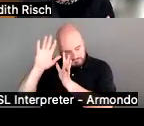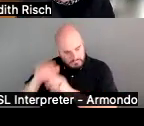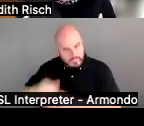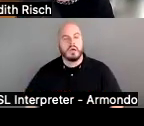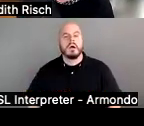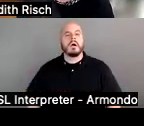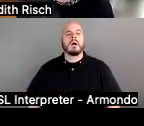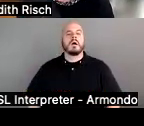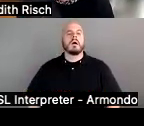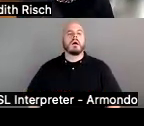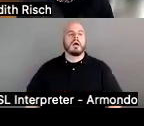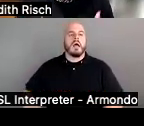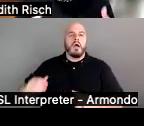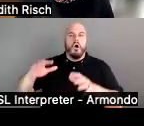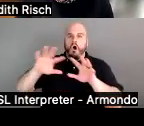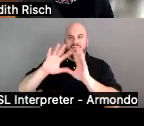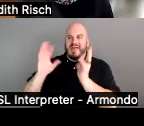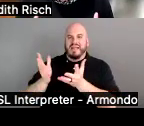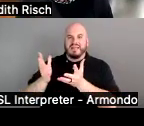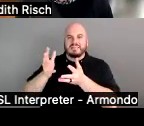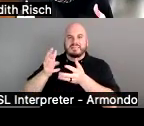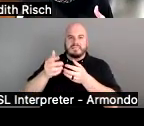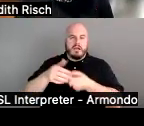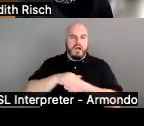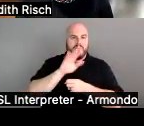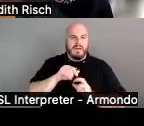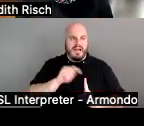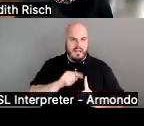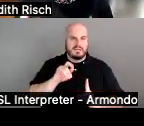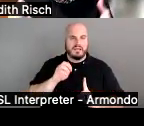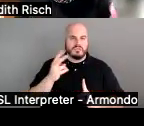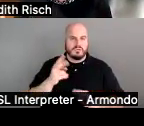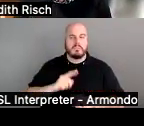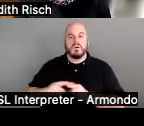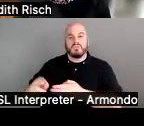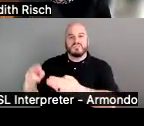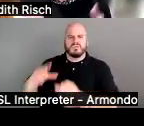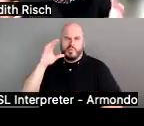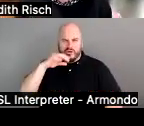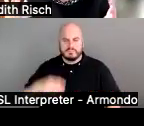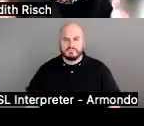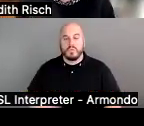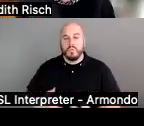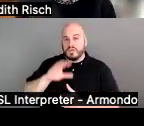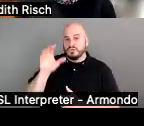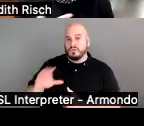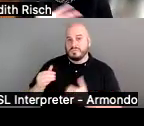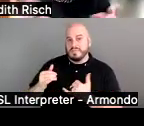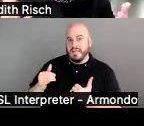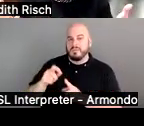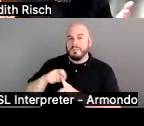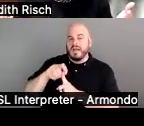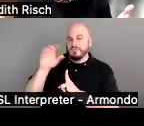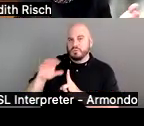All of it's covered, but we get some weird outcomes. So we're on Zoom today. So I'm going to pick on Zoom. It is